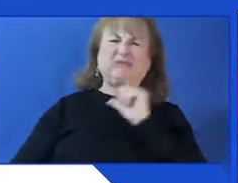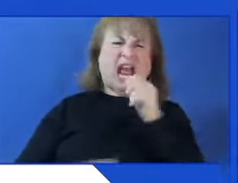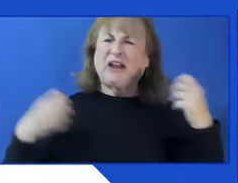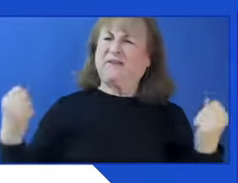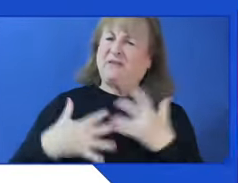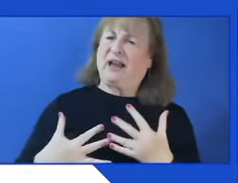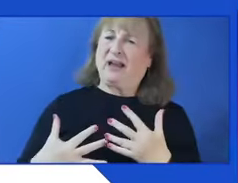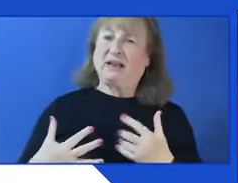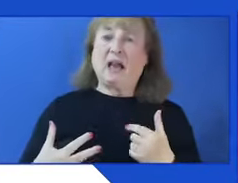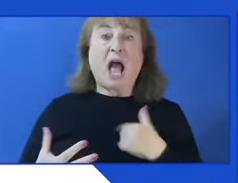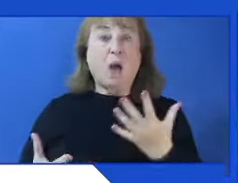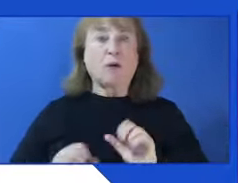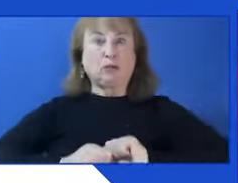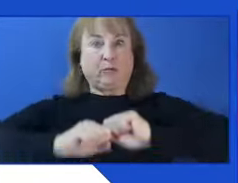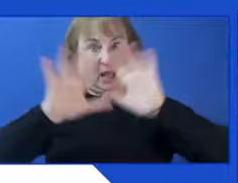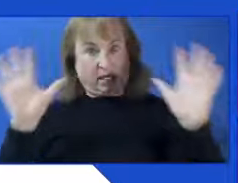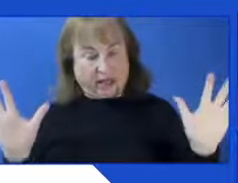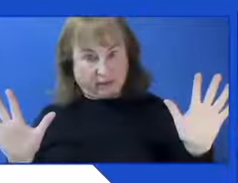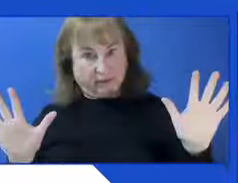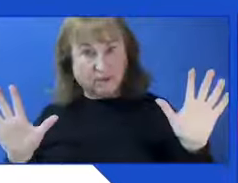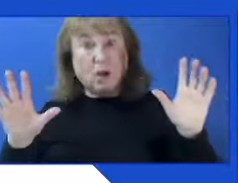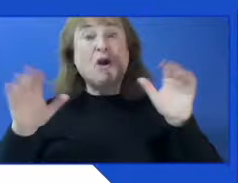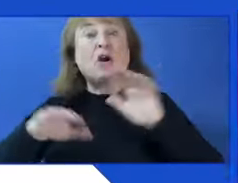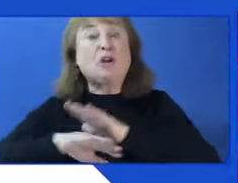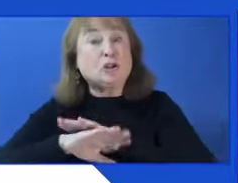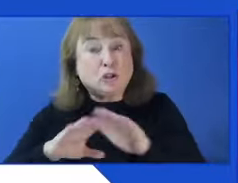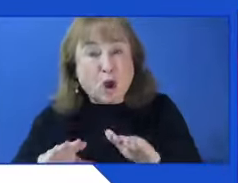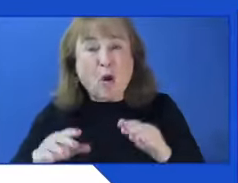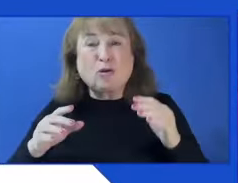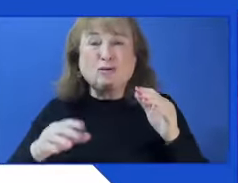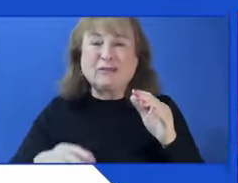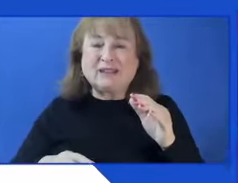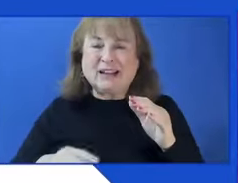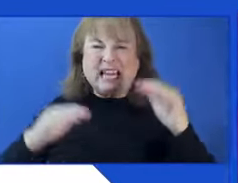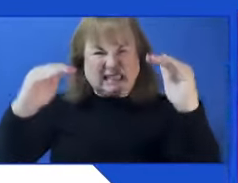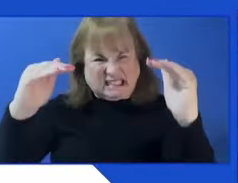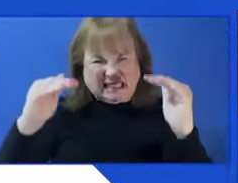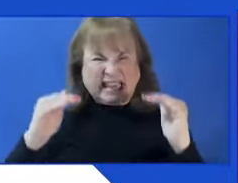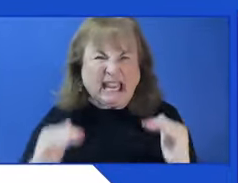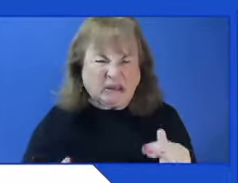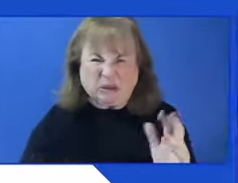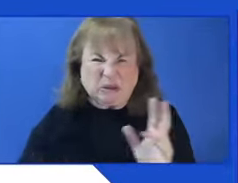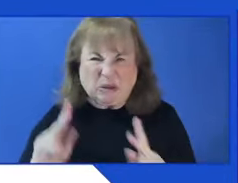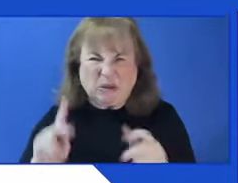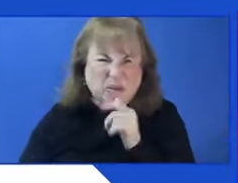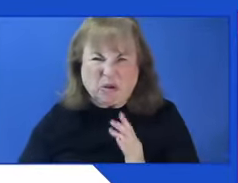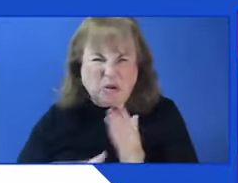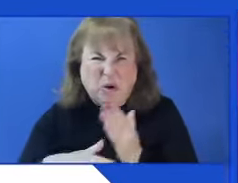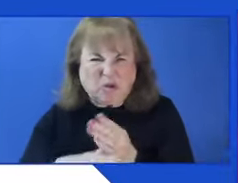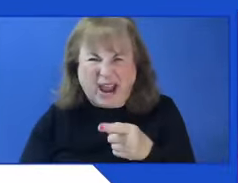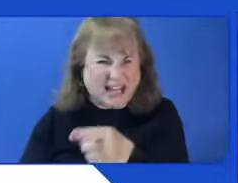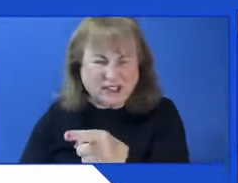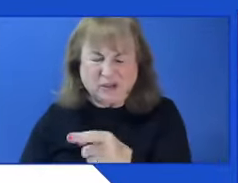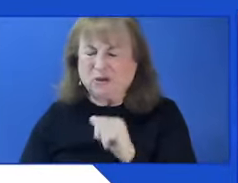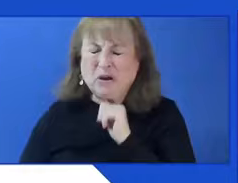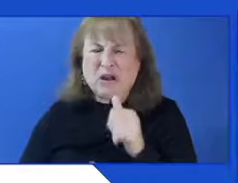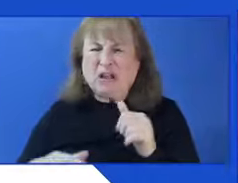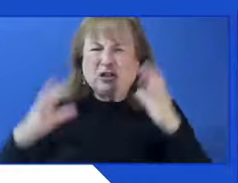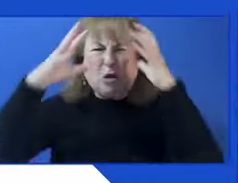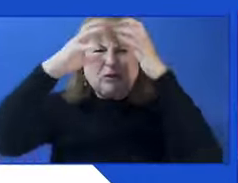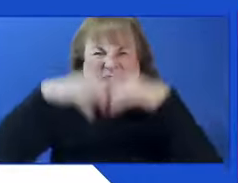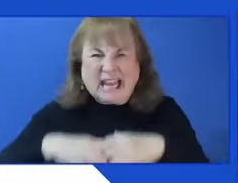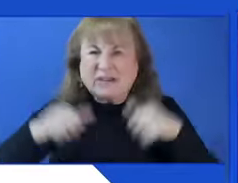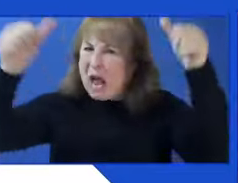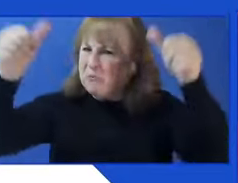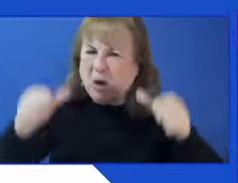me be clear. Do not sink to the level of those who harass you. Do not tear down